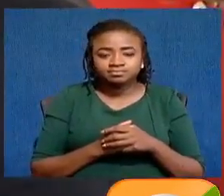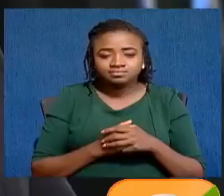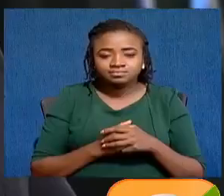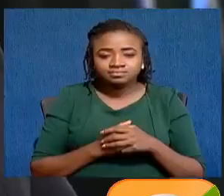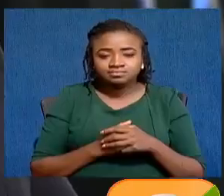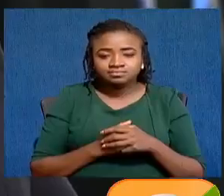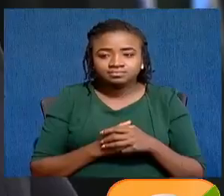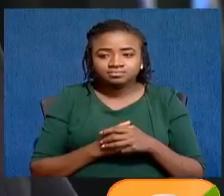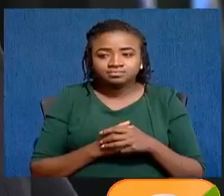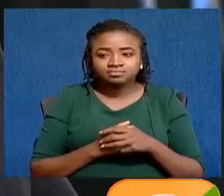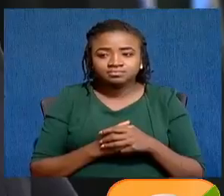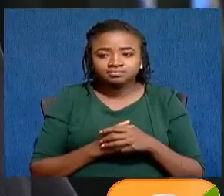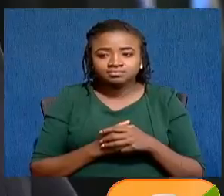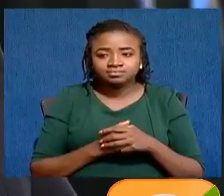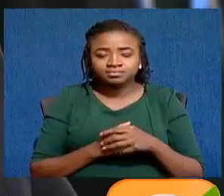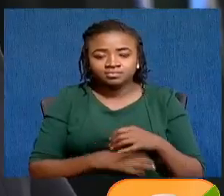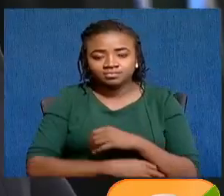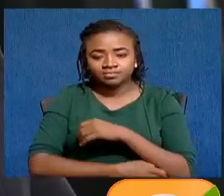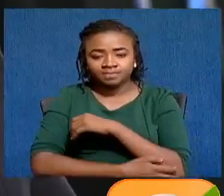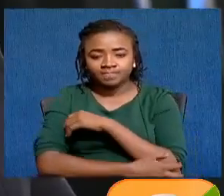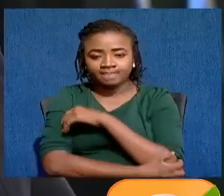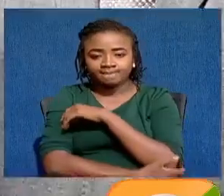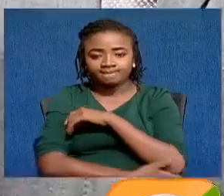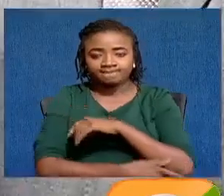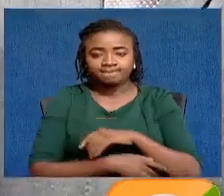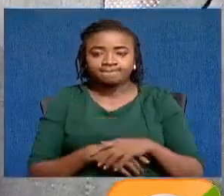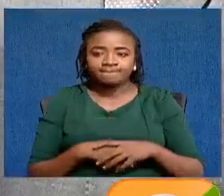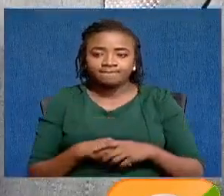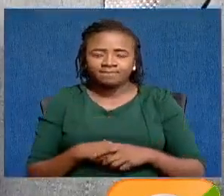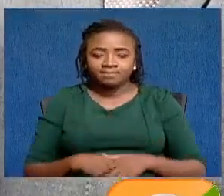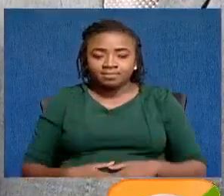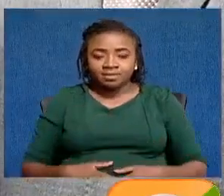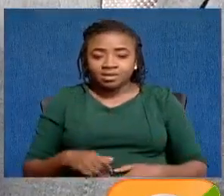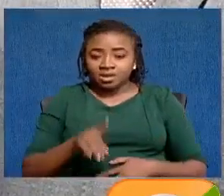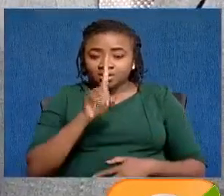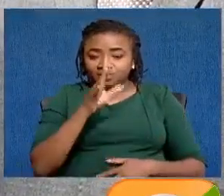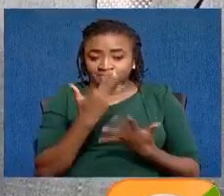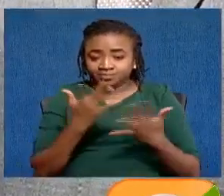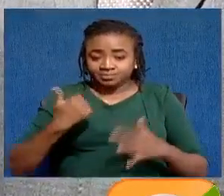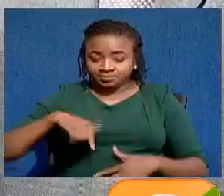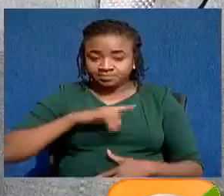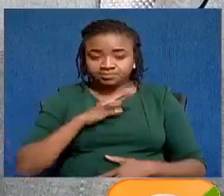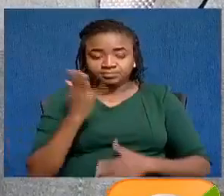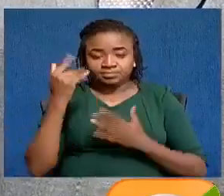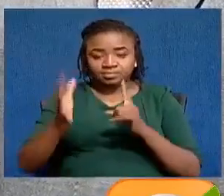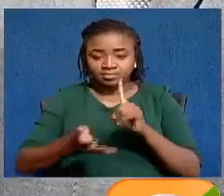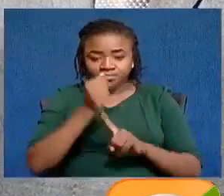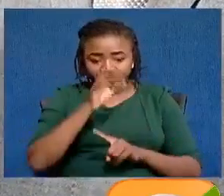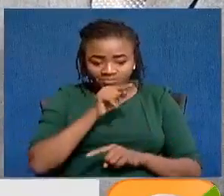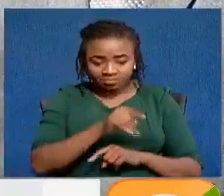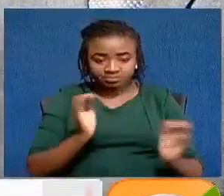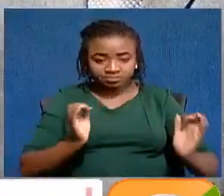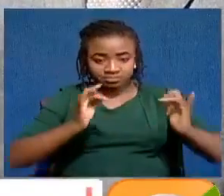we have so the price of power then? One of the things we are going to look for in this conference is really